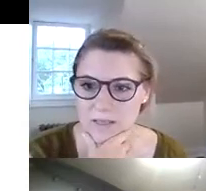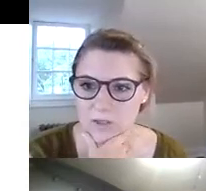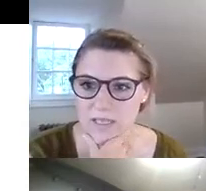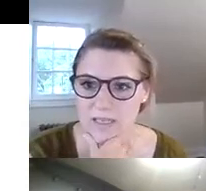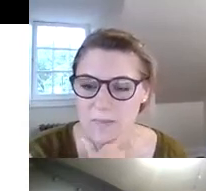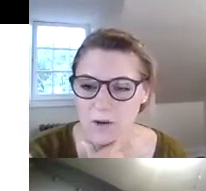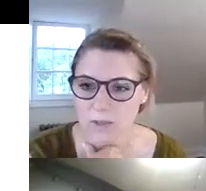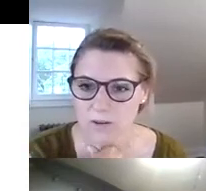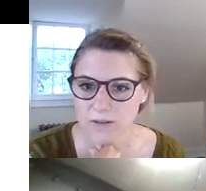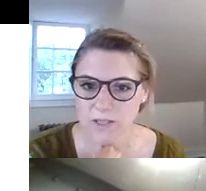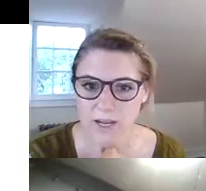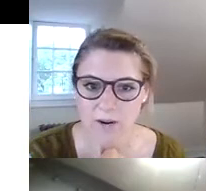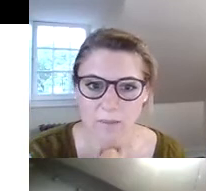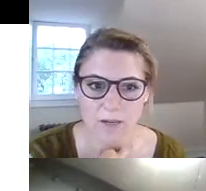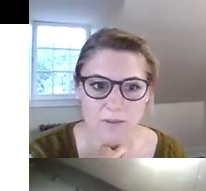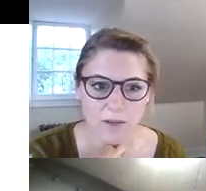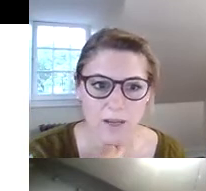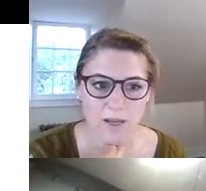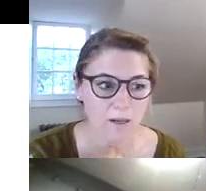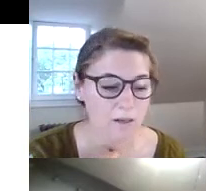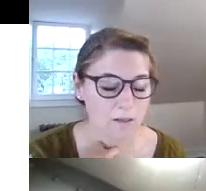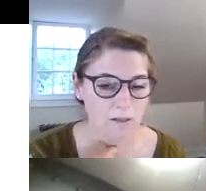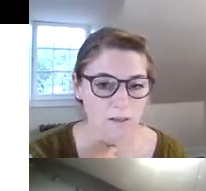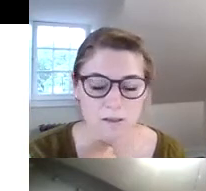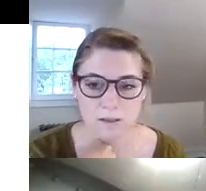I misunderstand something, or was there a different diagram that I was looking